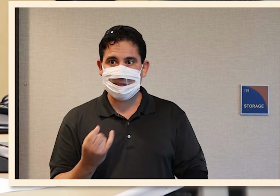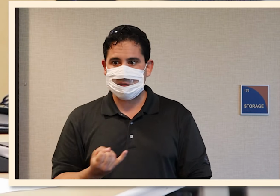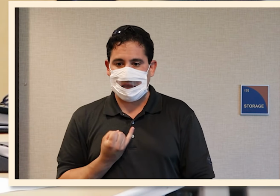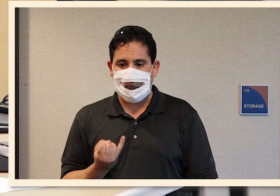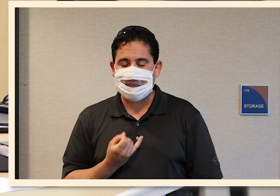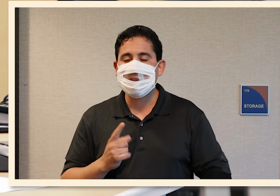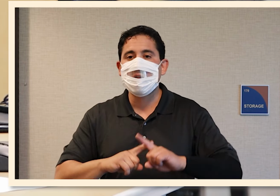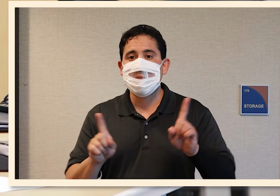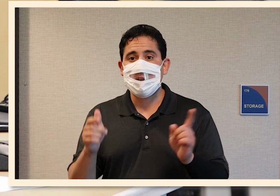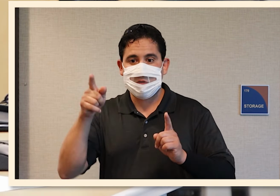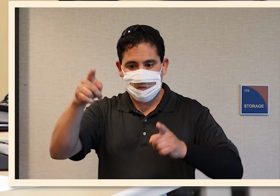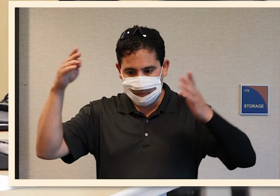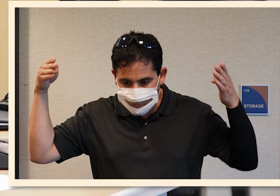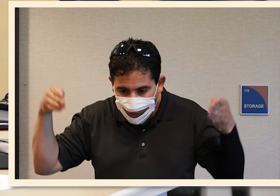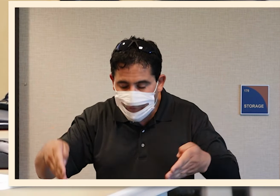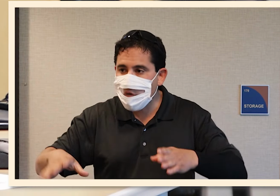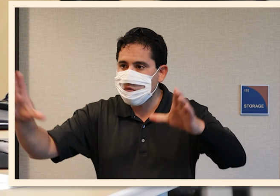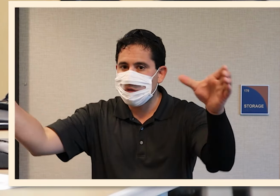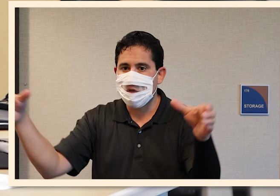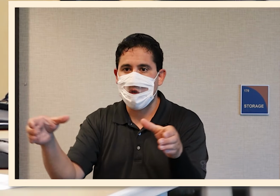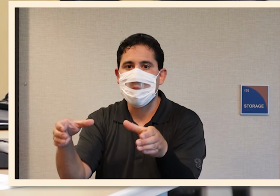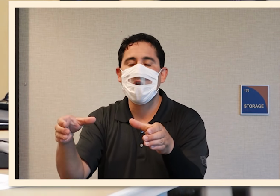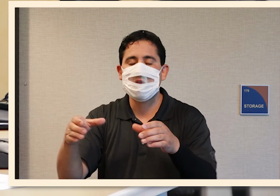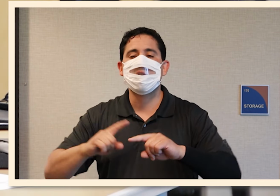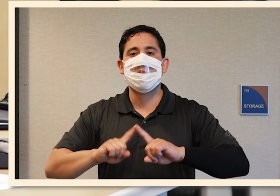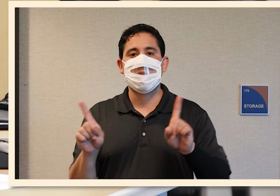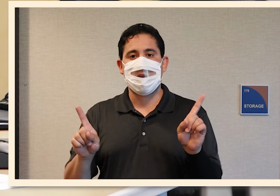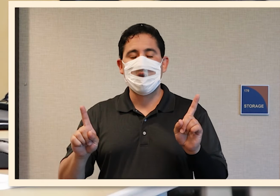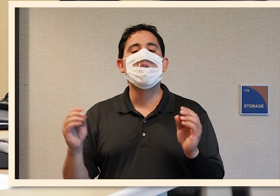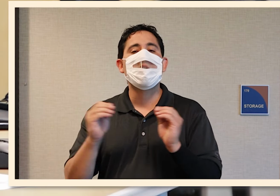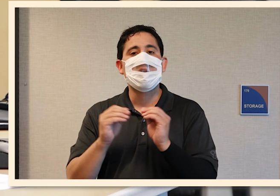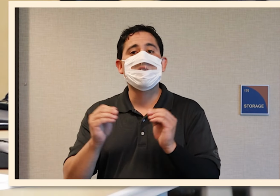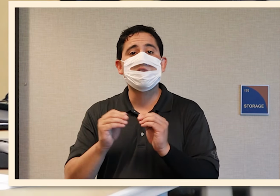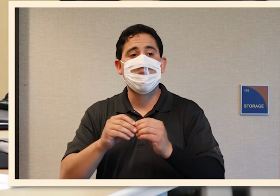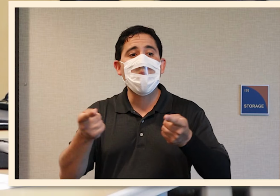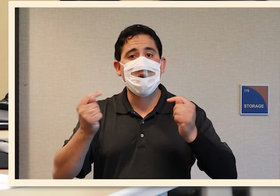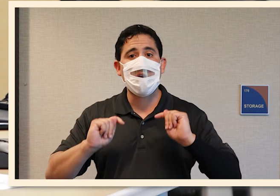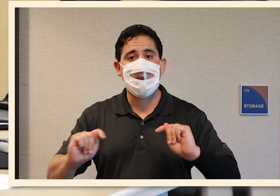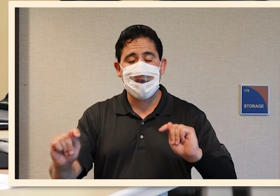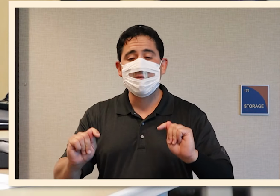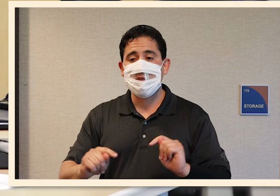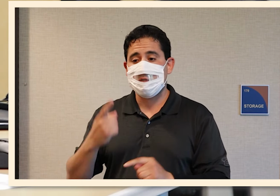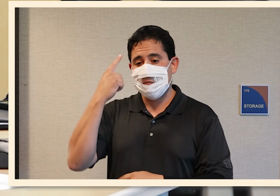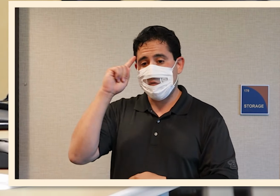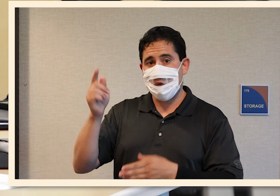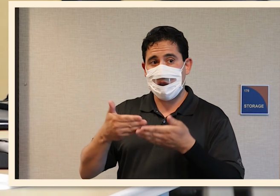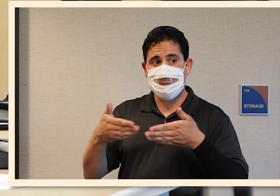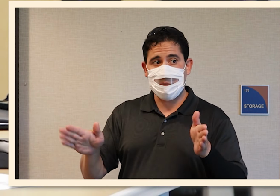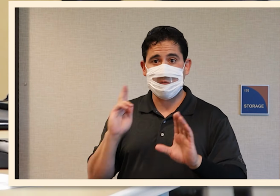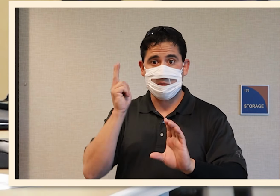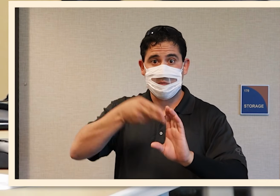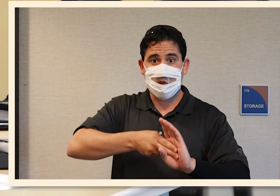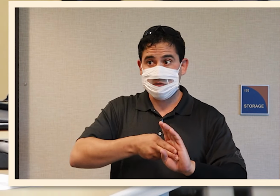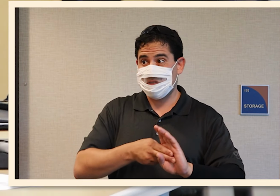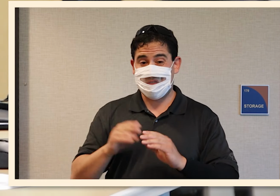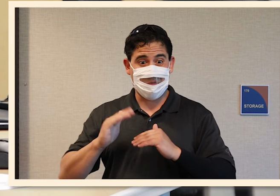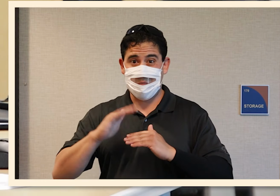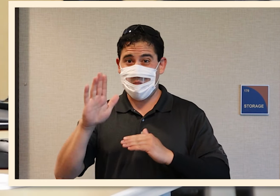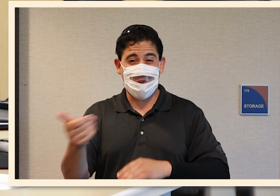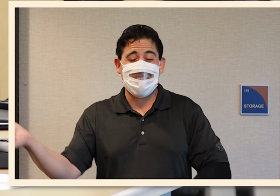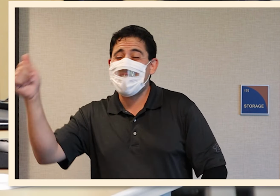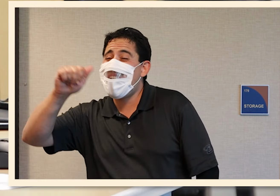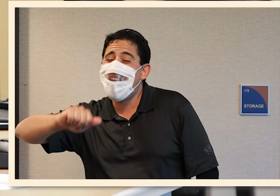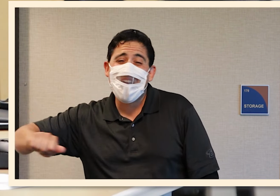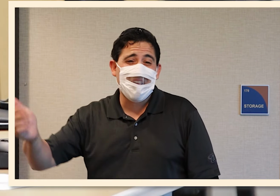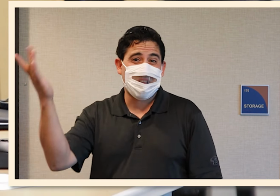on your body, but this is more effort gone into public participation, everything else, than almost any special district